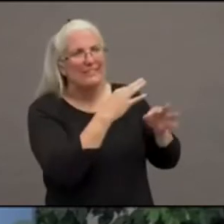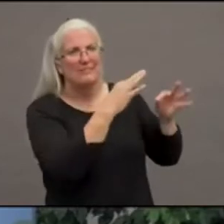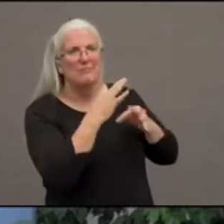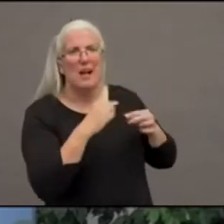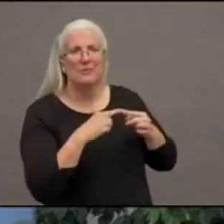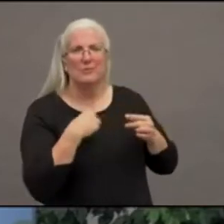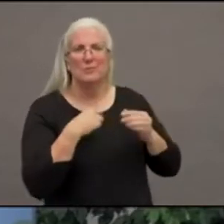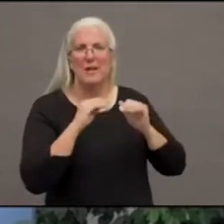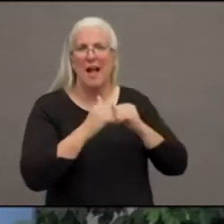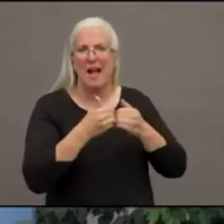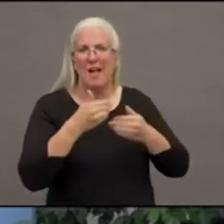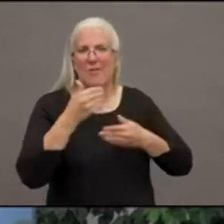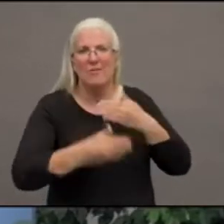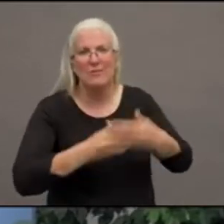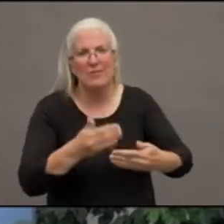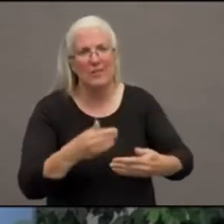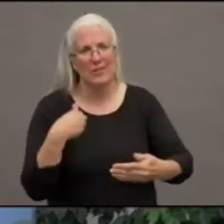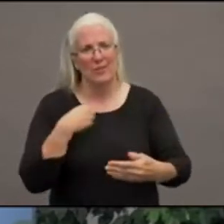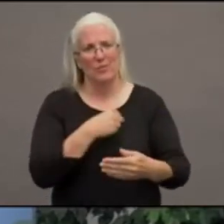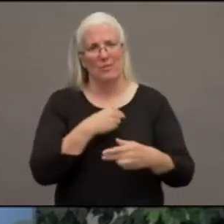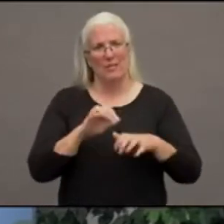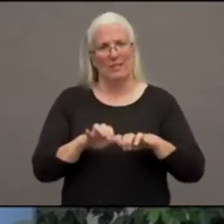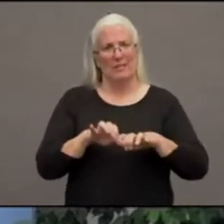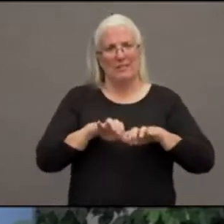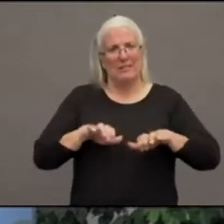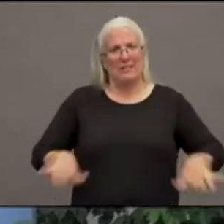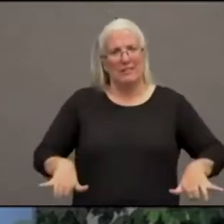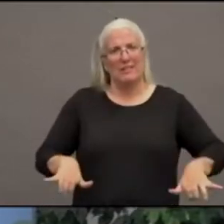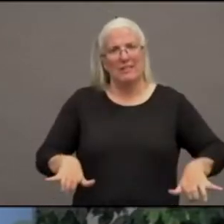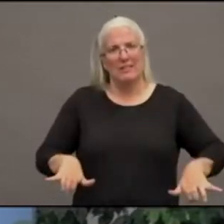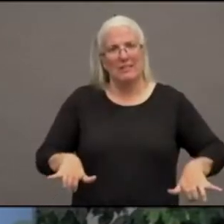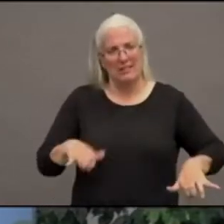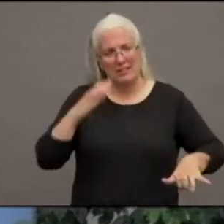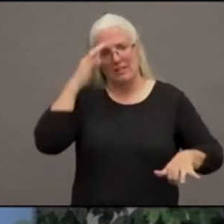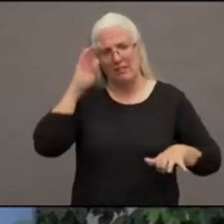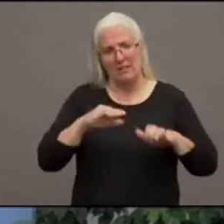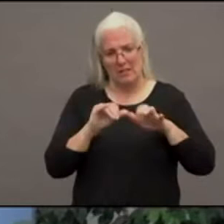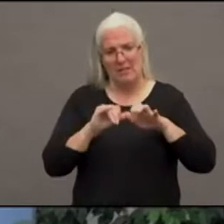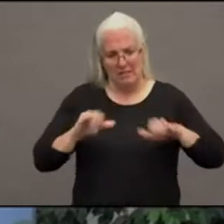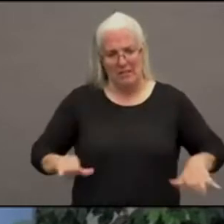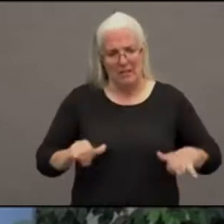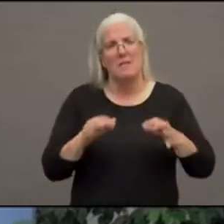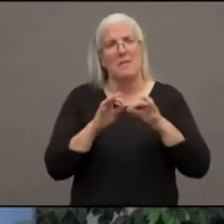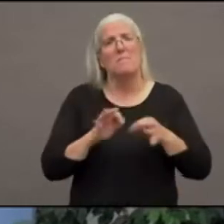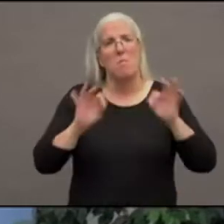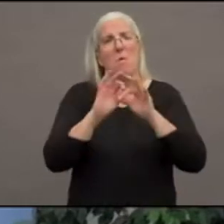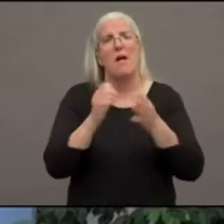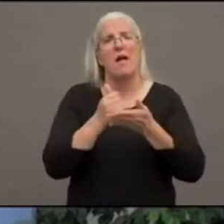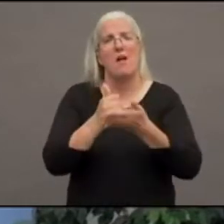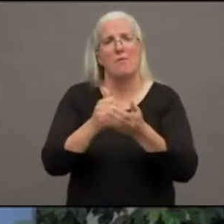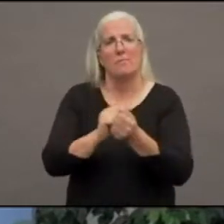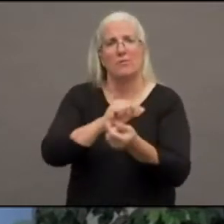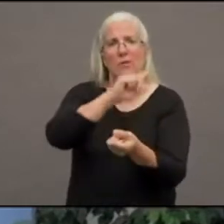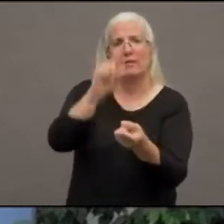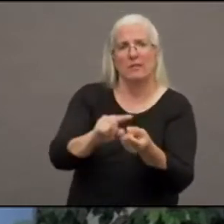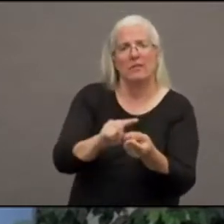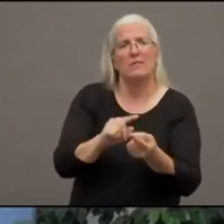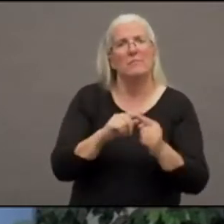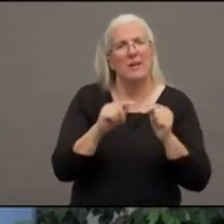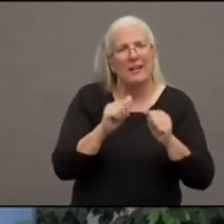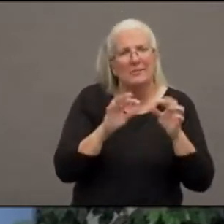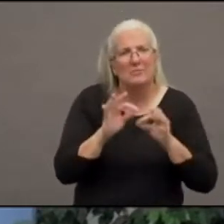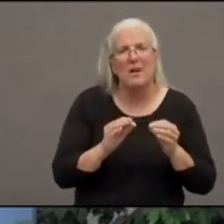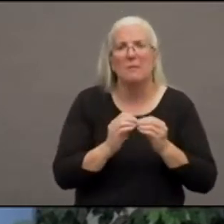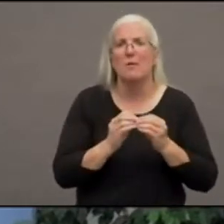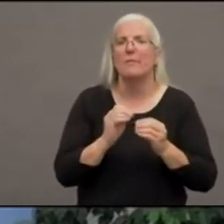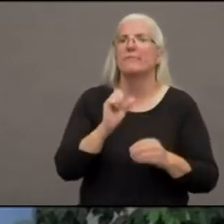in place had a very important role to play in containing the spread of this virus, right? But once you get to